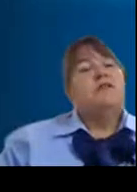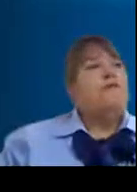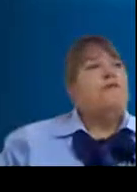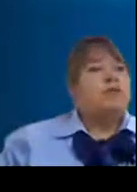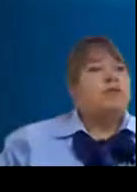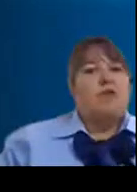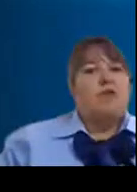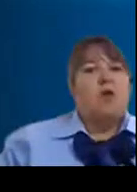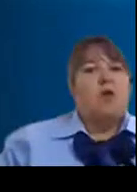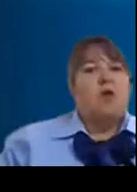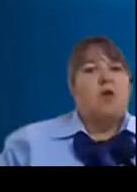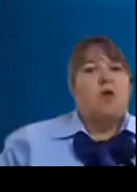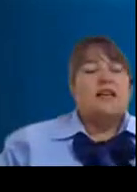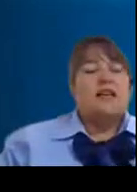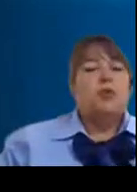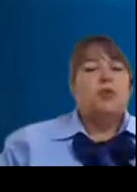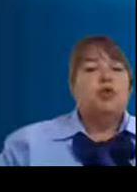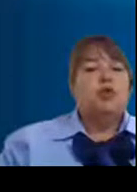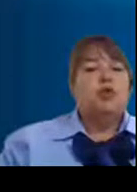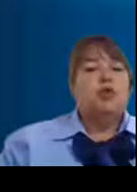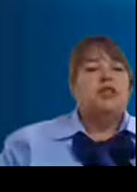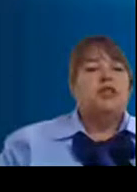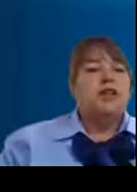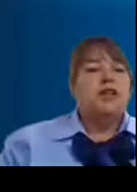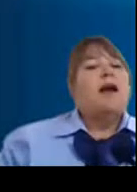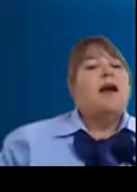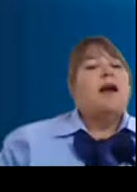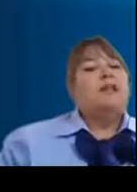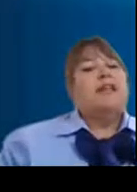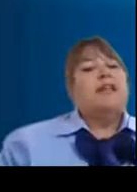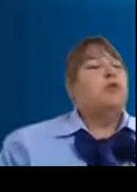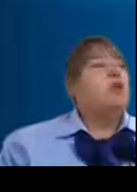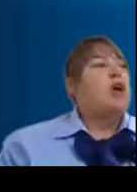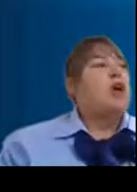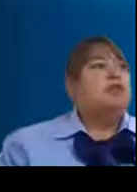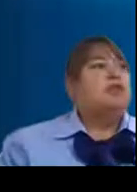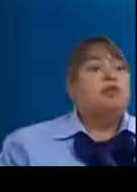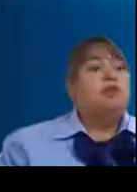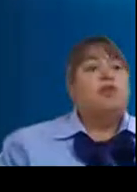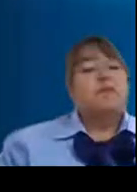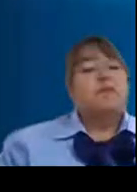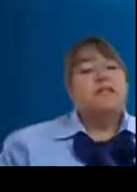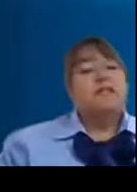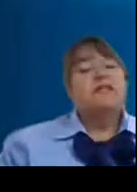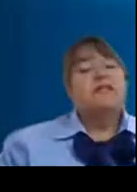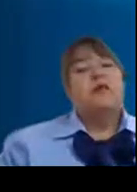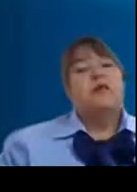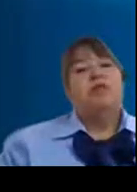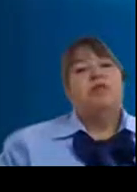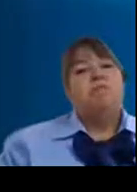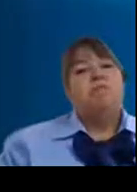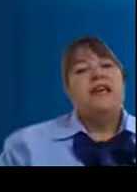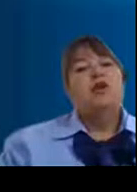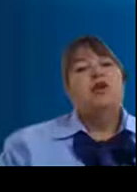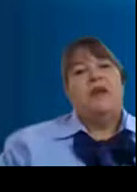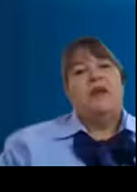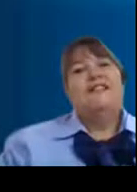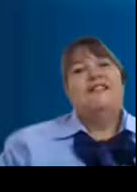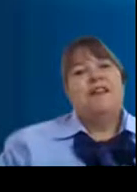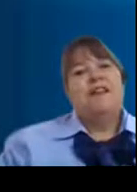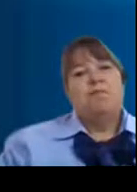after 31st of March next year, 2023, company's tax will go down with 1%, so it will then